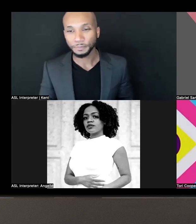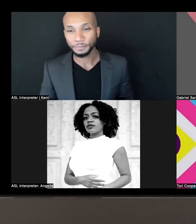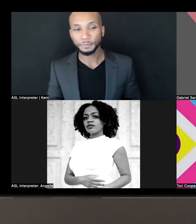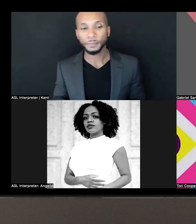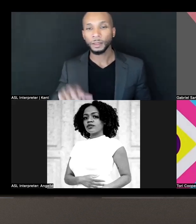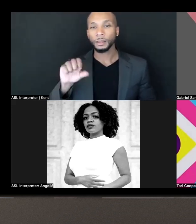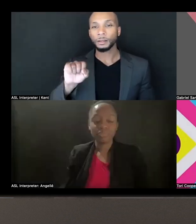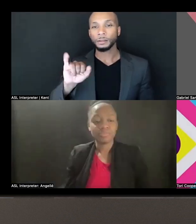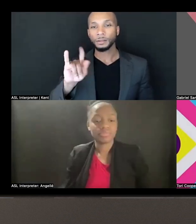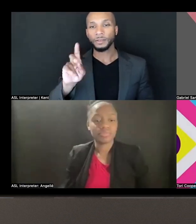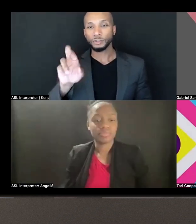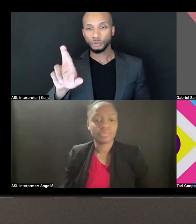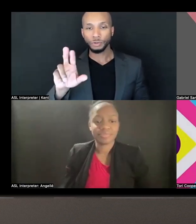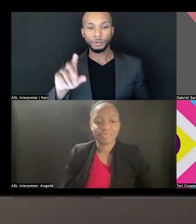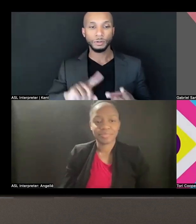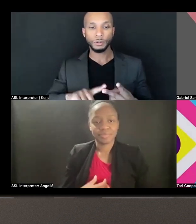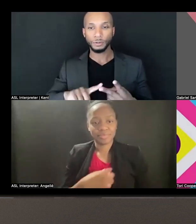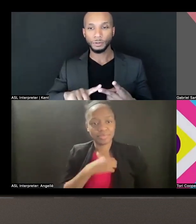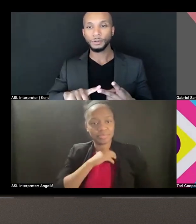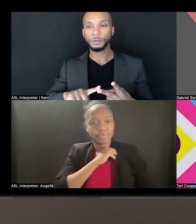Sylvester or uh,